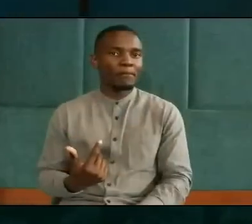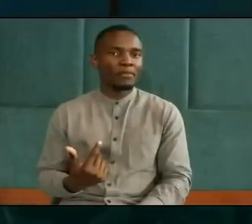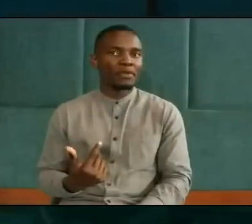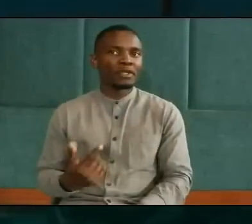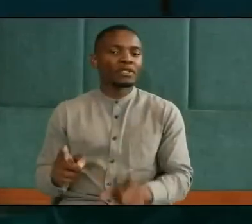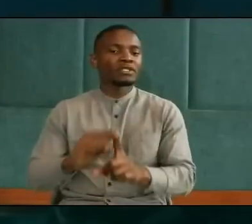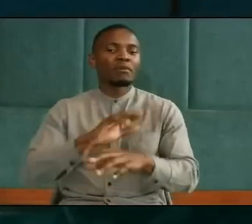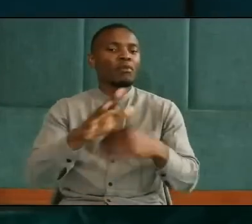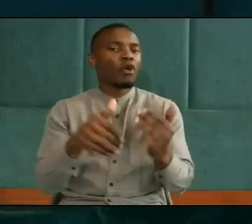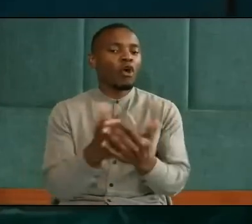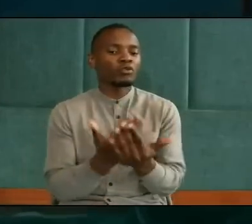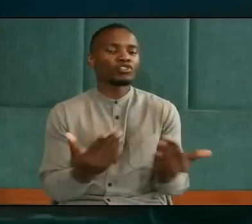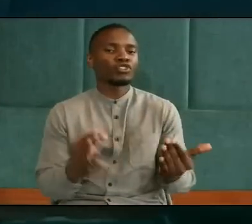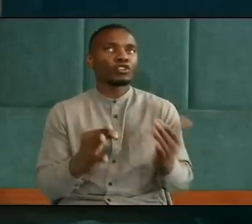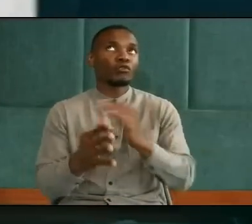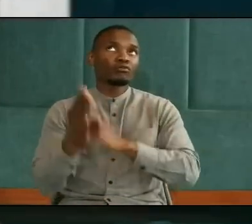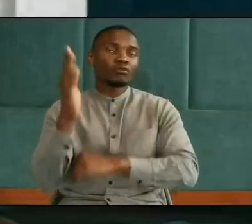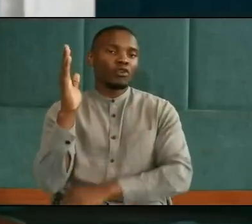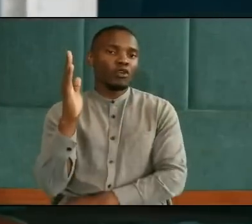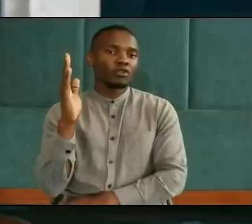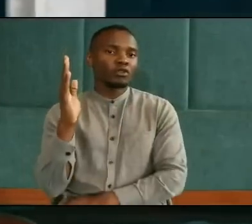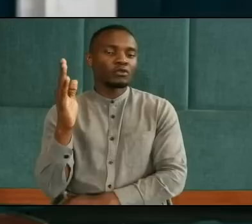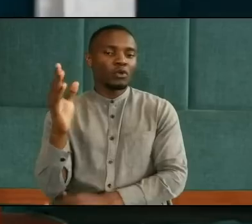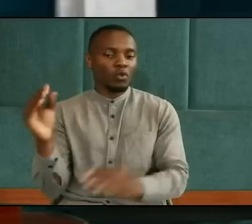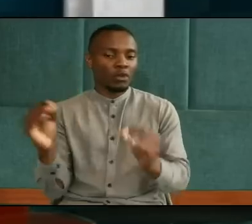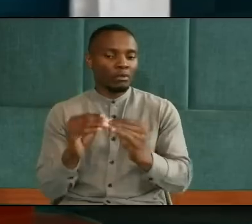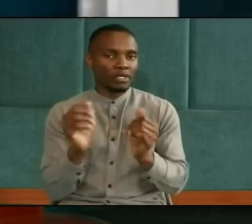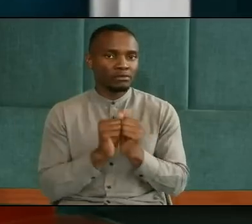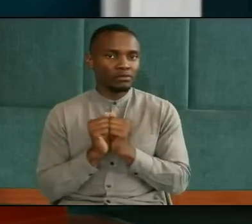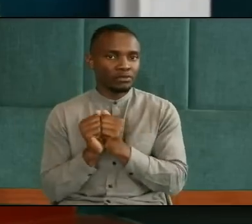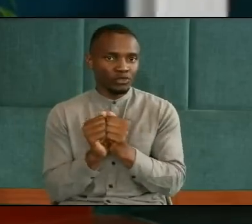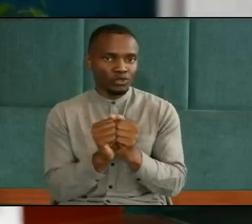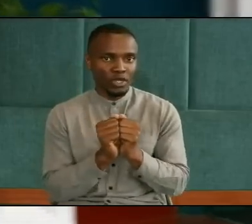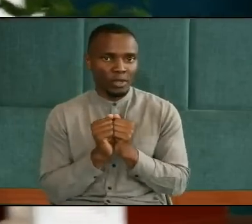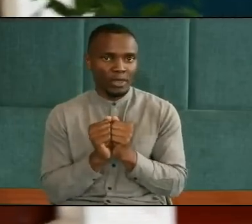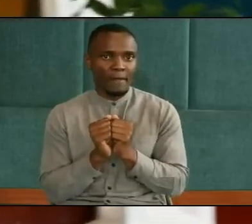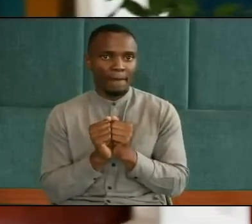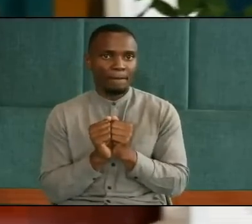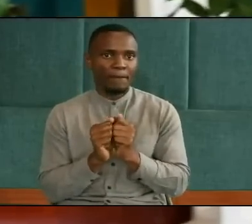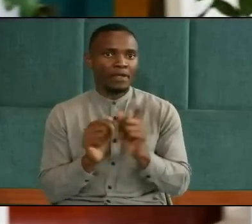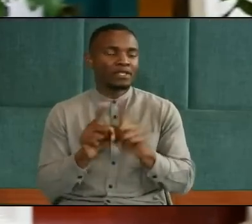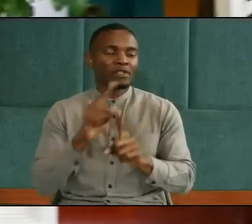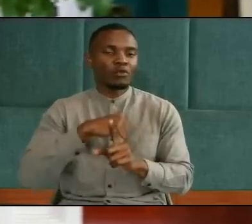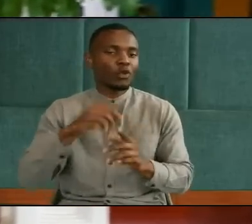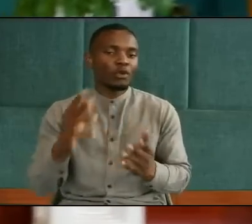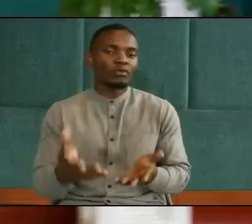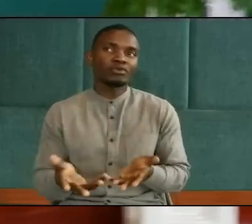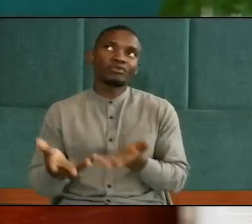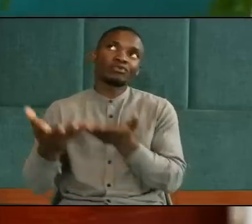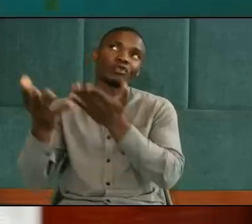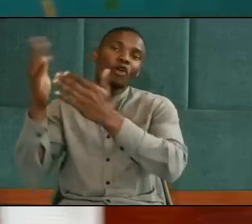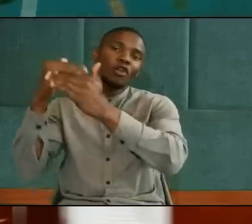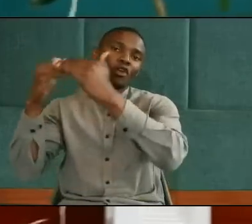All God's children will get together. And we'll be going home to